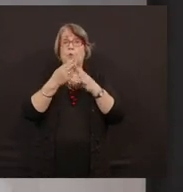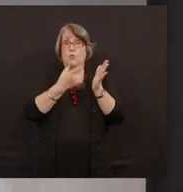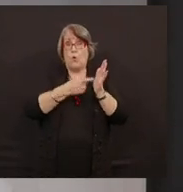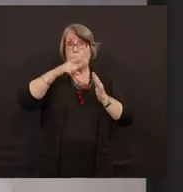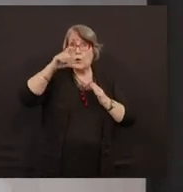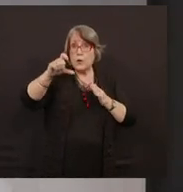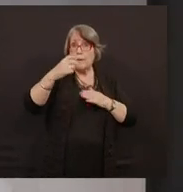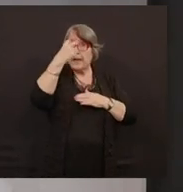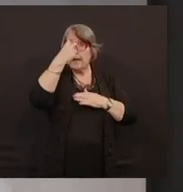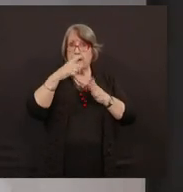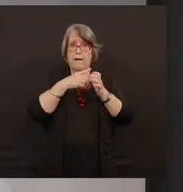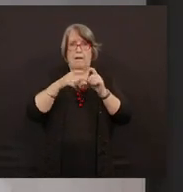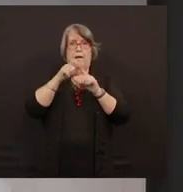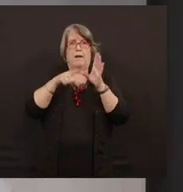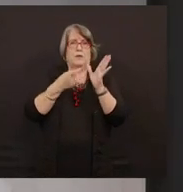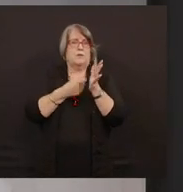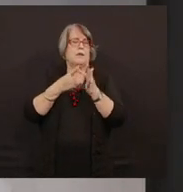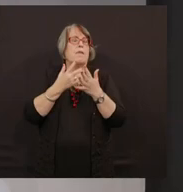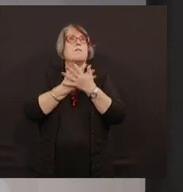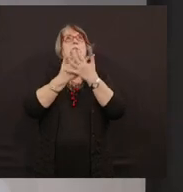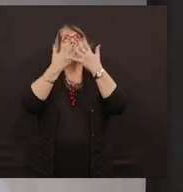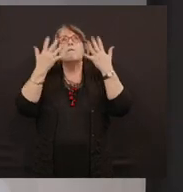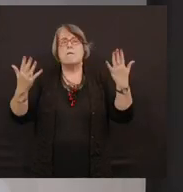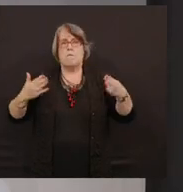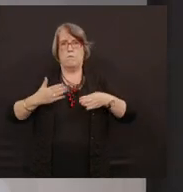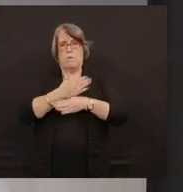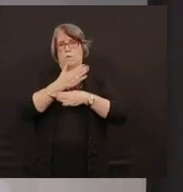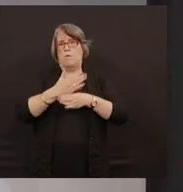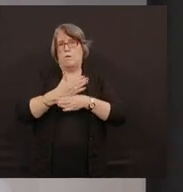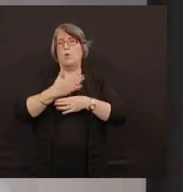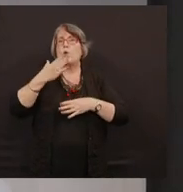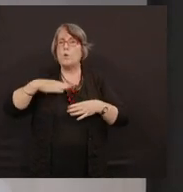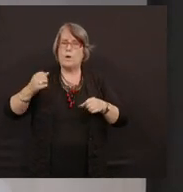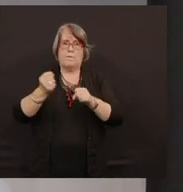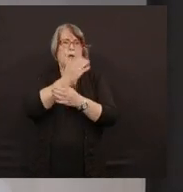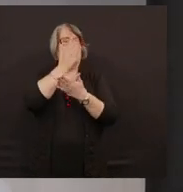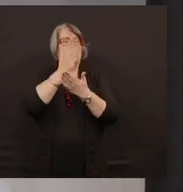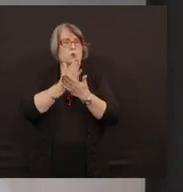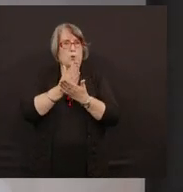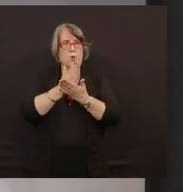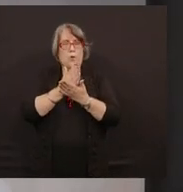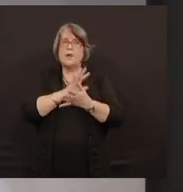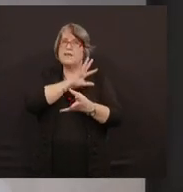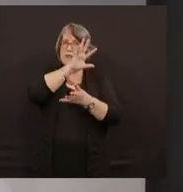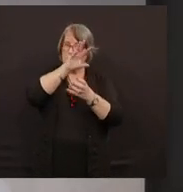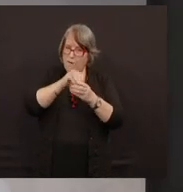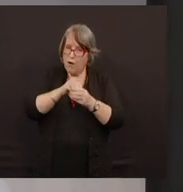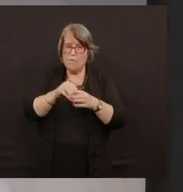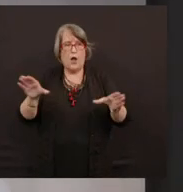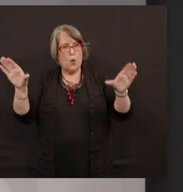in Aged Care, there has been a huge amount of work, and we just want to make sure it all counts. So this is really